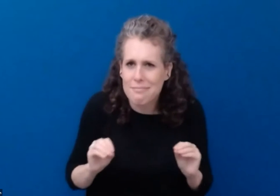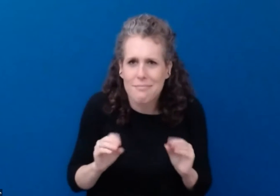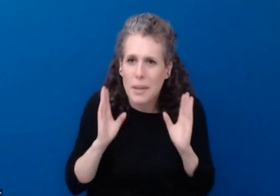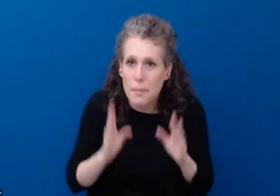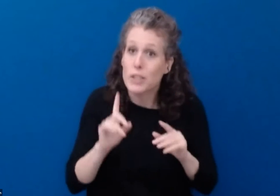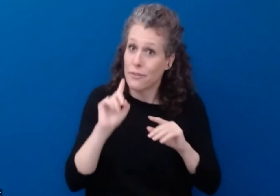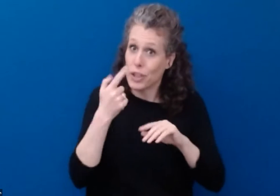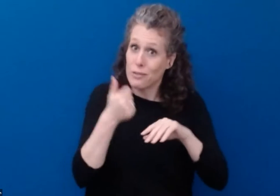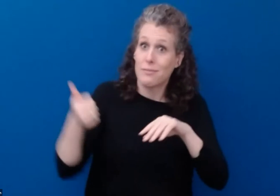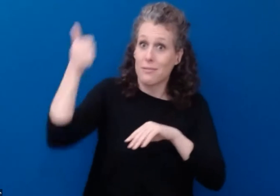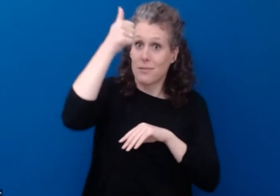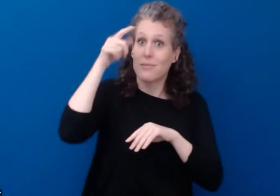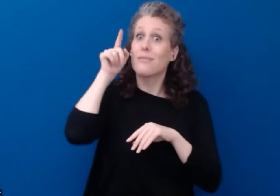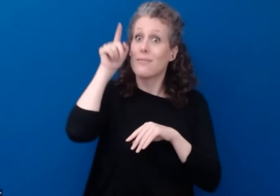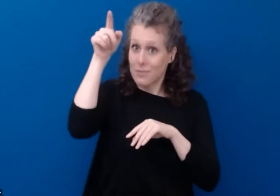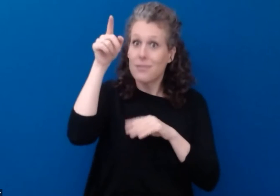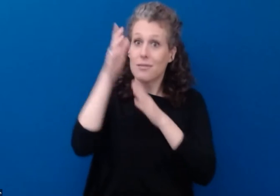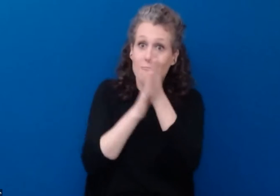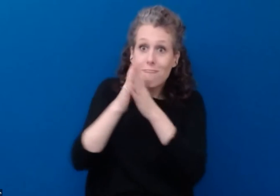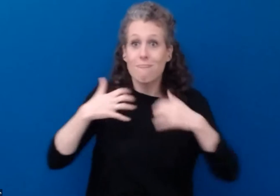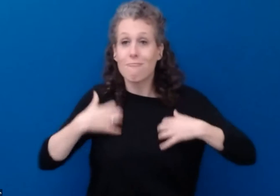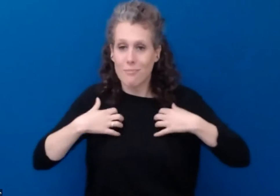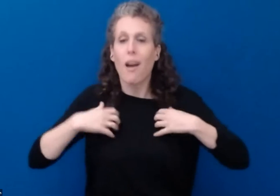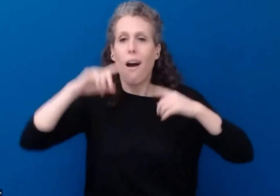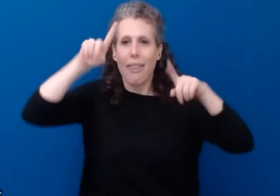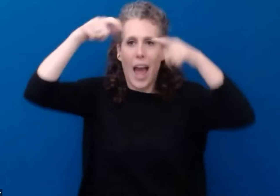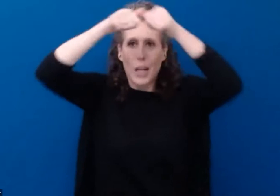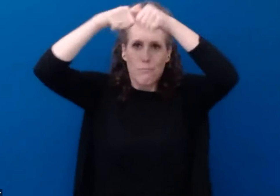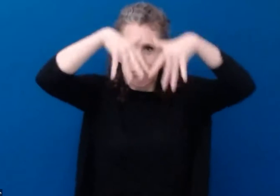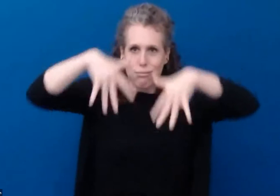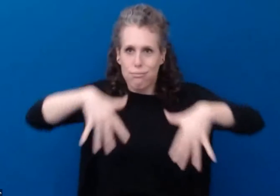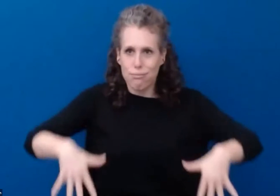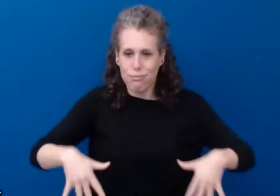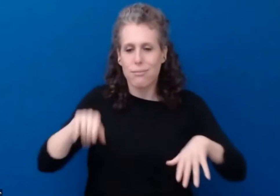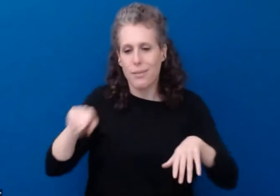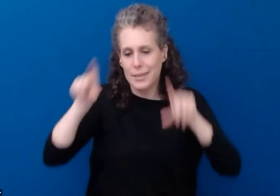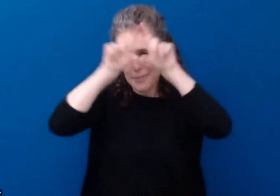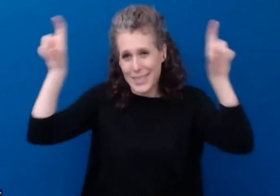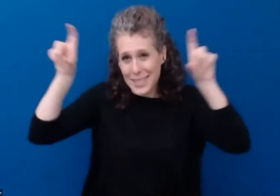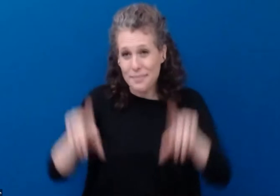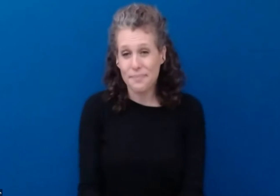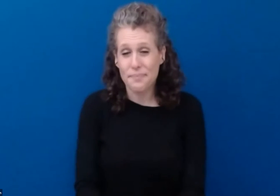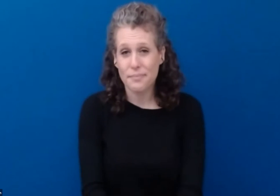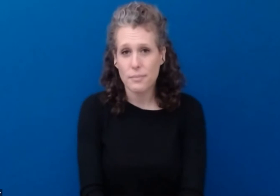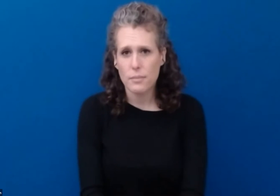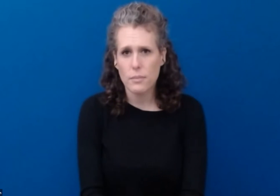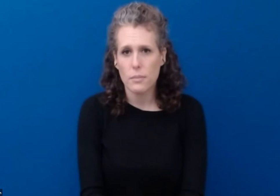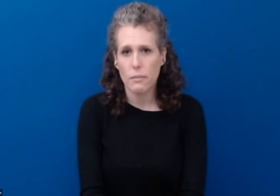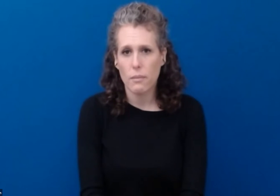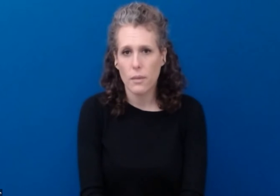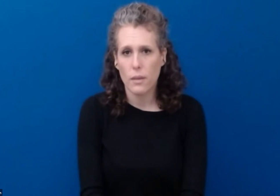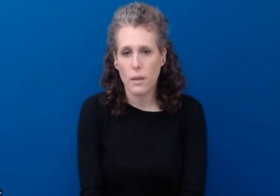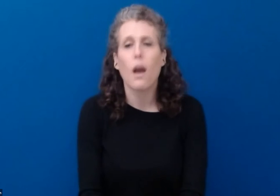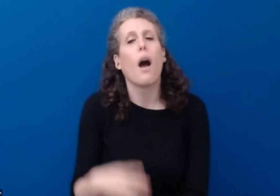in organizations. One practical idea what our expert group gave was that some kind